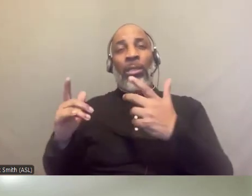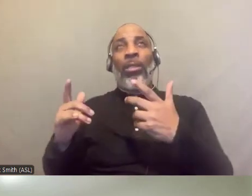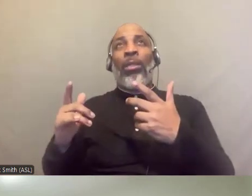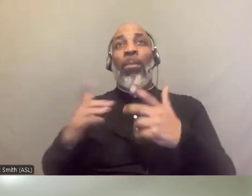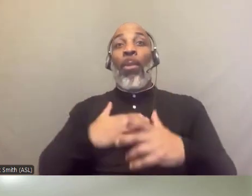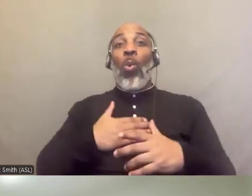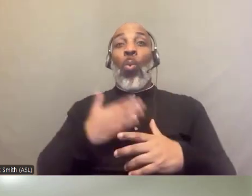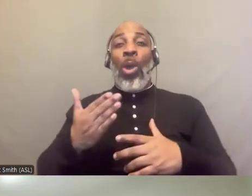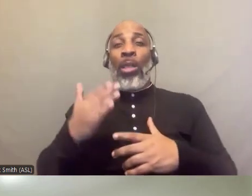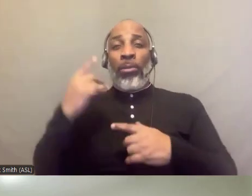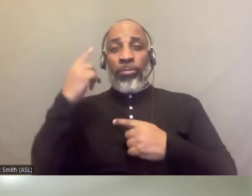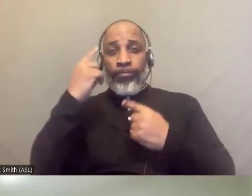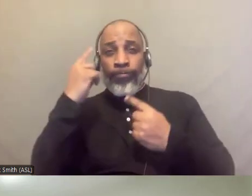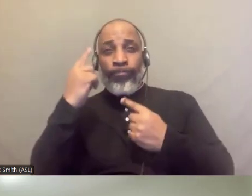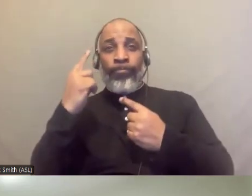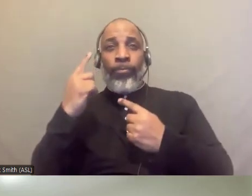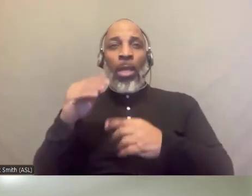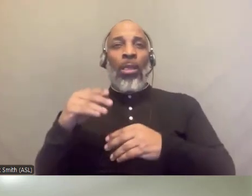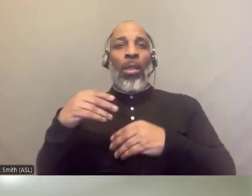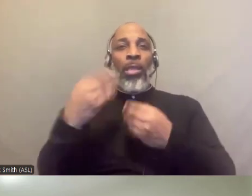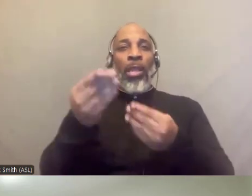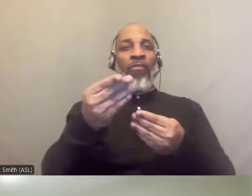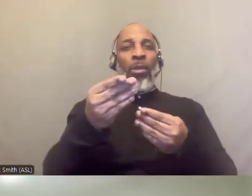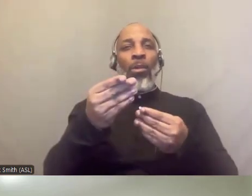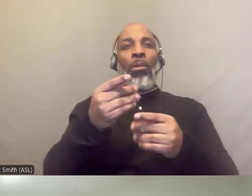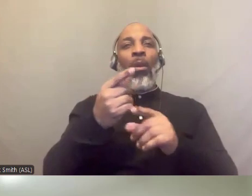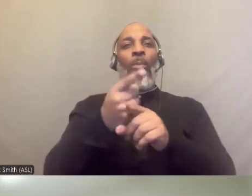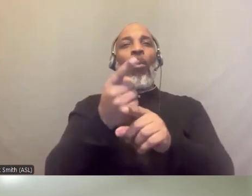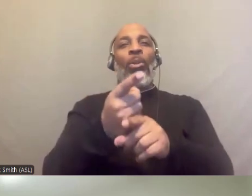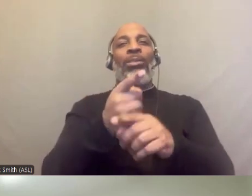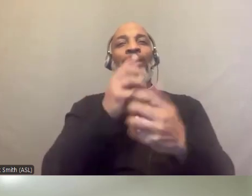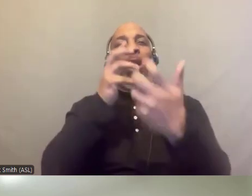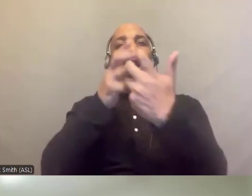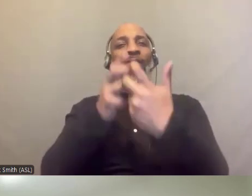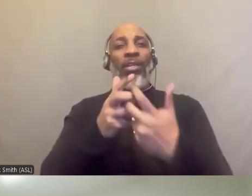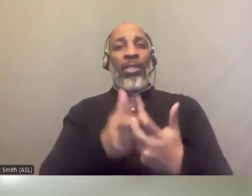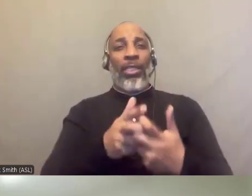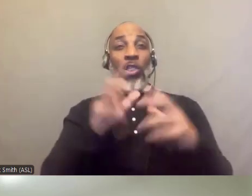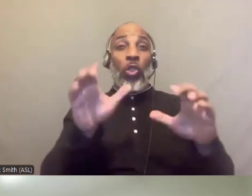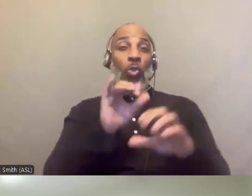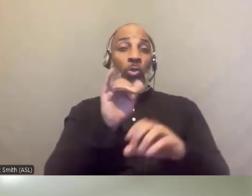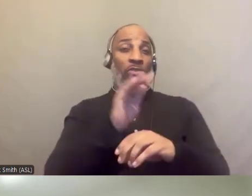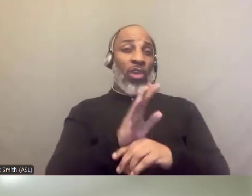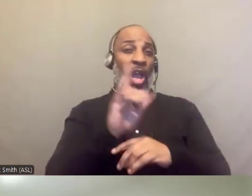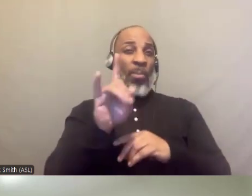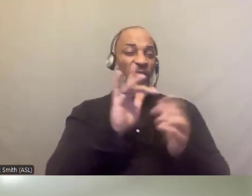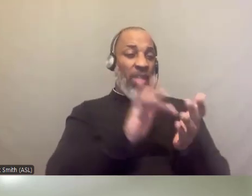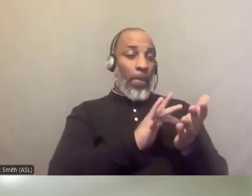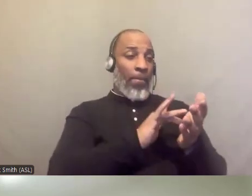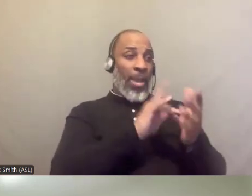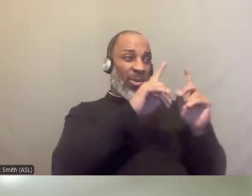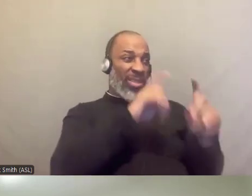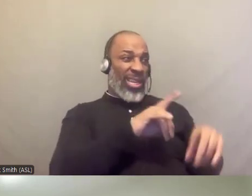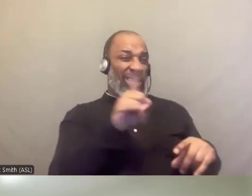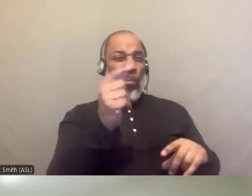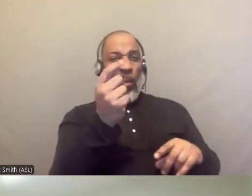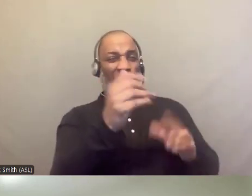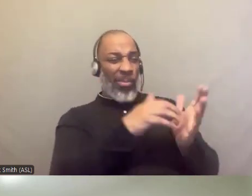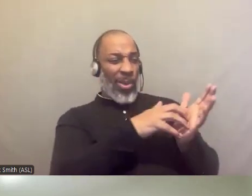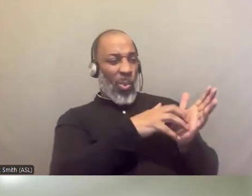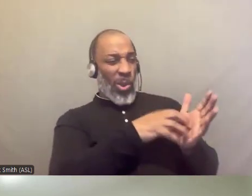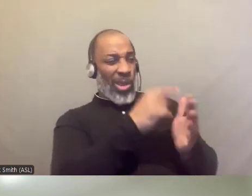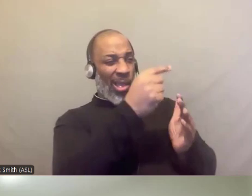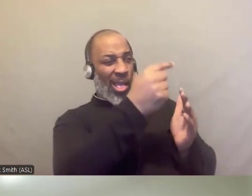willing to consider accommodations that would permit you to perform the job functions if the medical exam showed that you might be weak in a certain